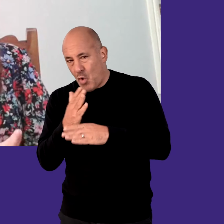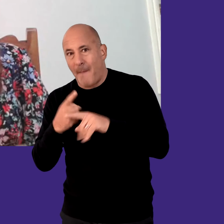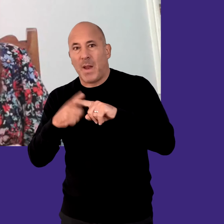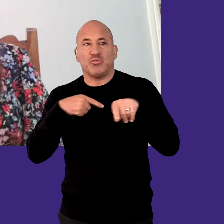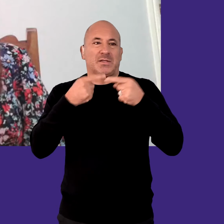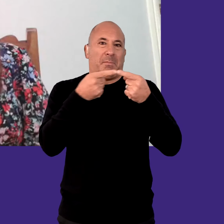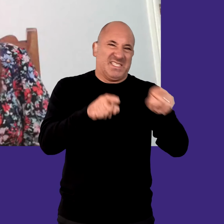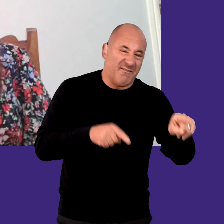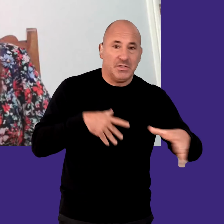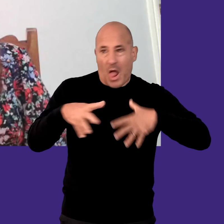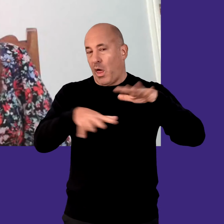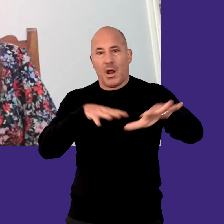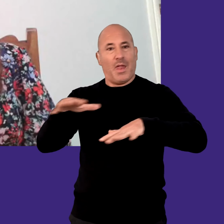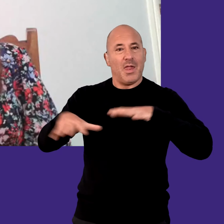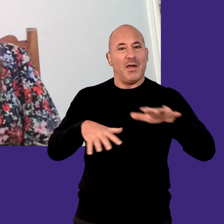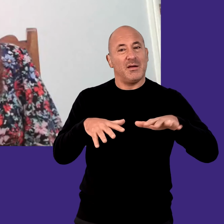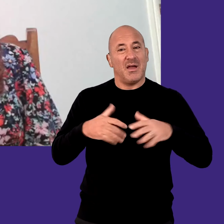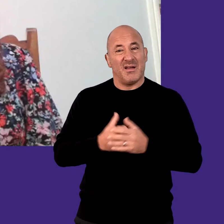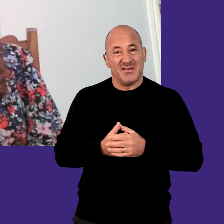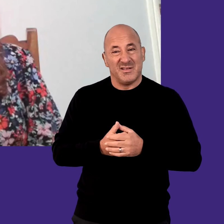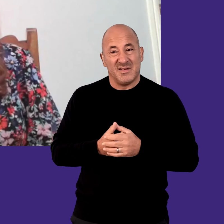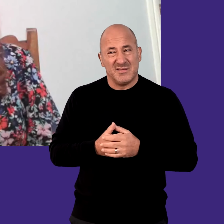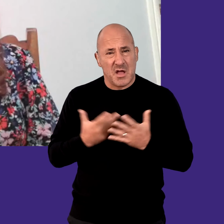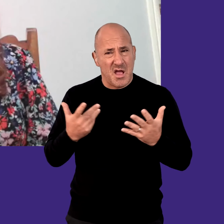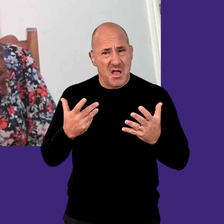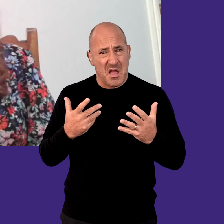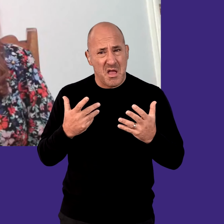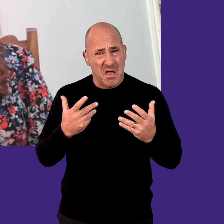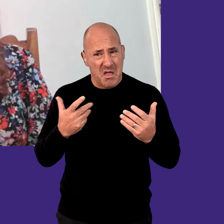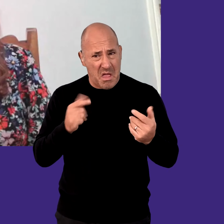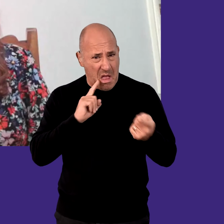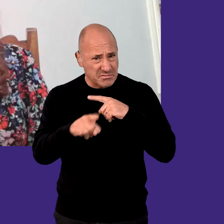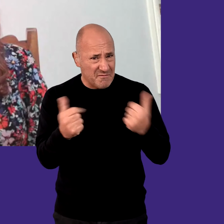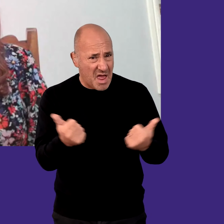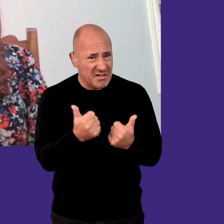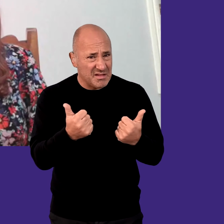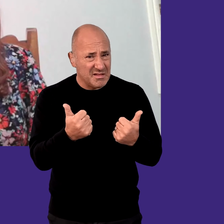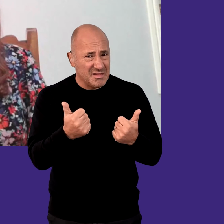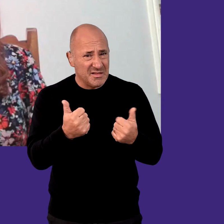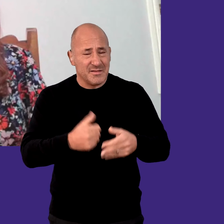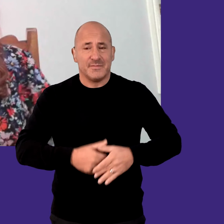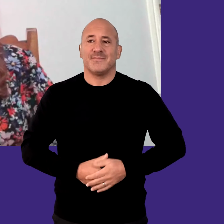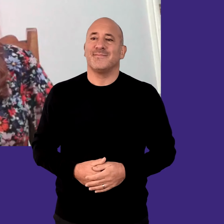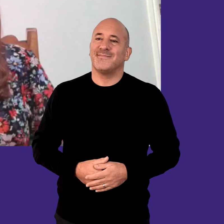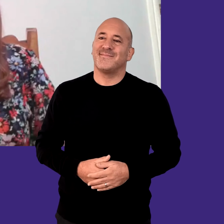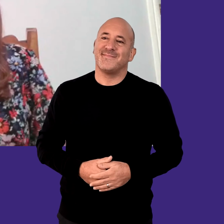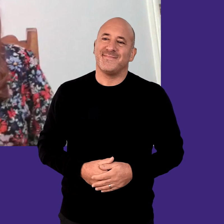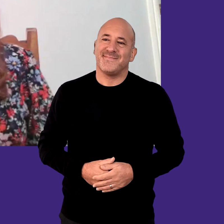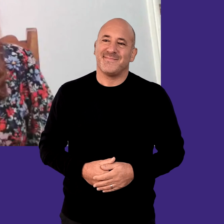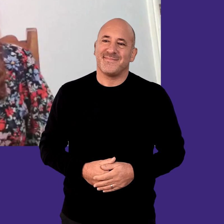something else at the same time as our everyday job. So does that answer